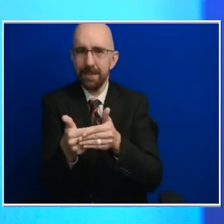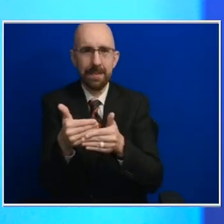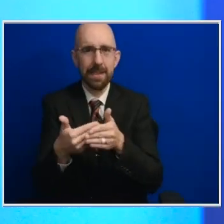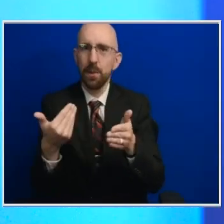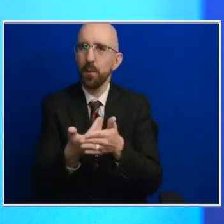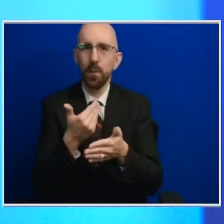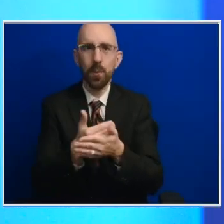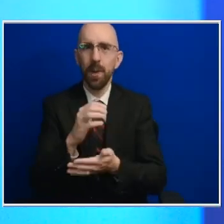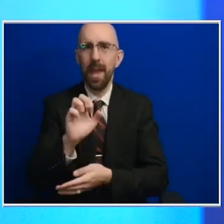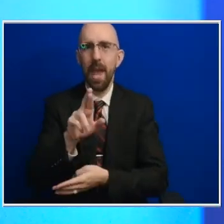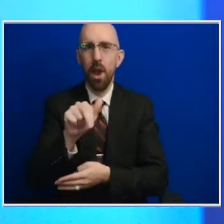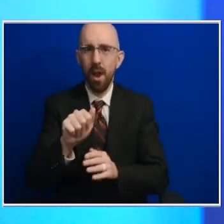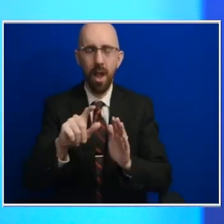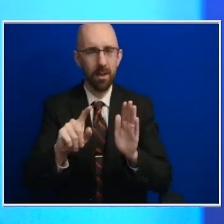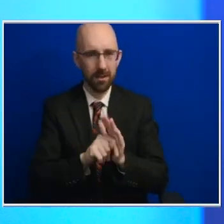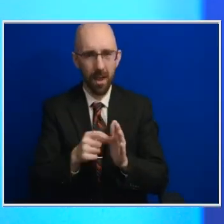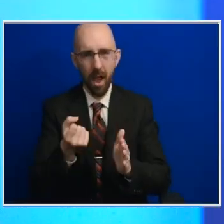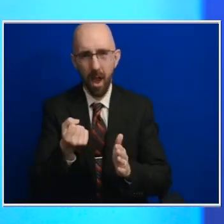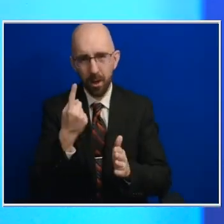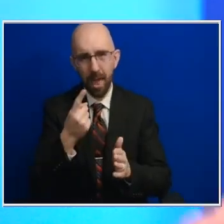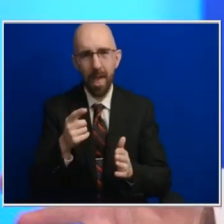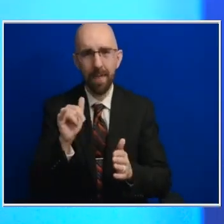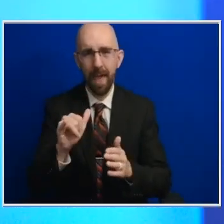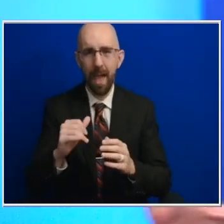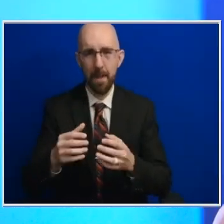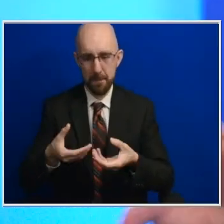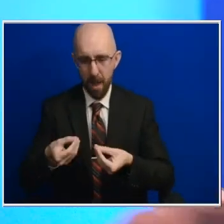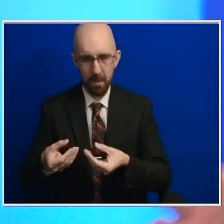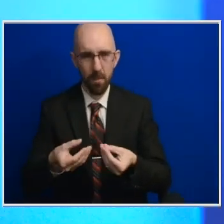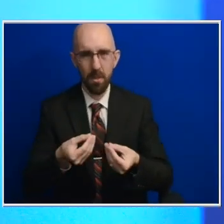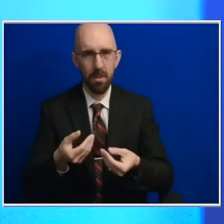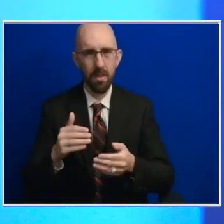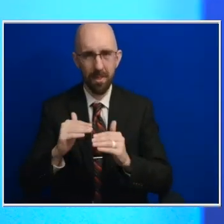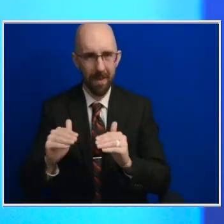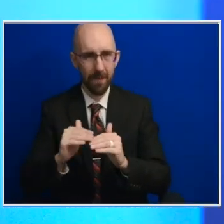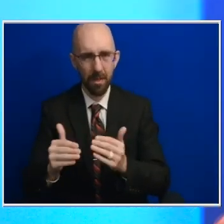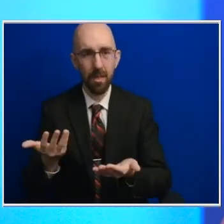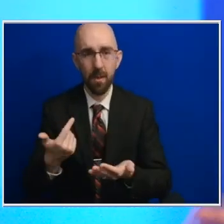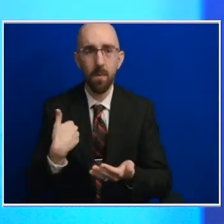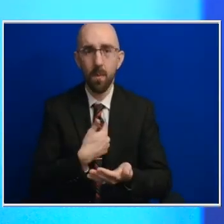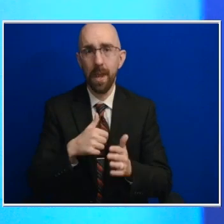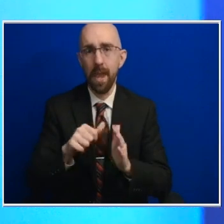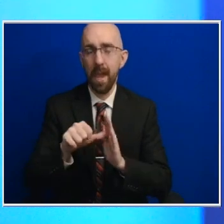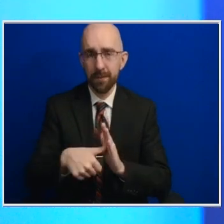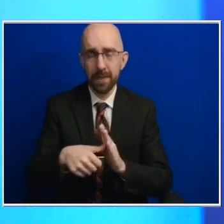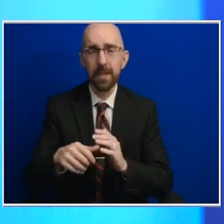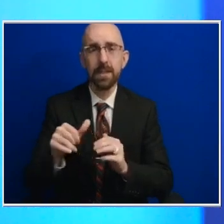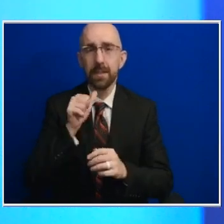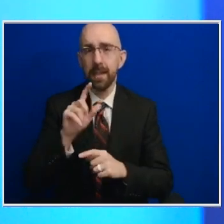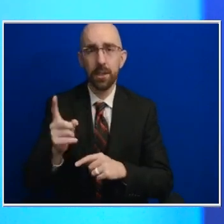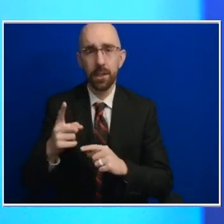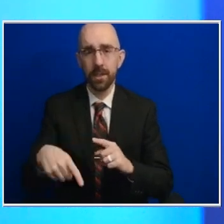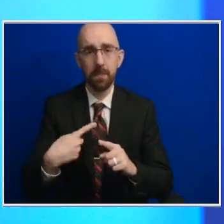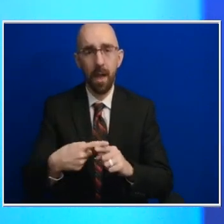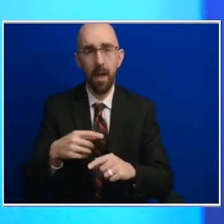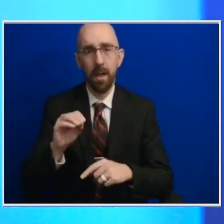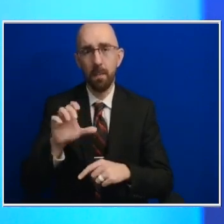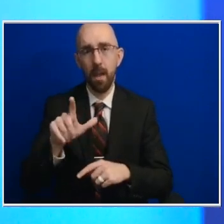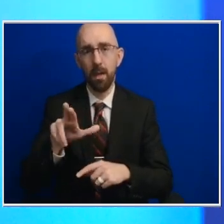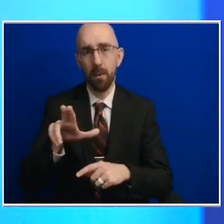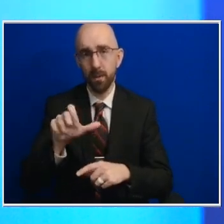in trying to understand at the molecular level what's going on. But I think as we're all emphasizing, it's not just about our molecules. It's about our